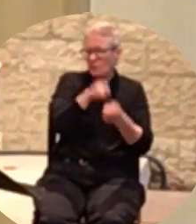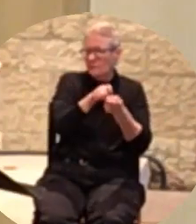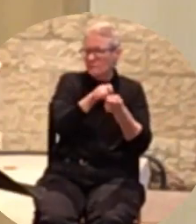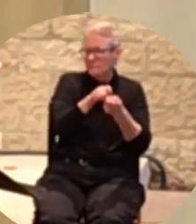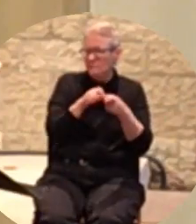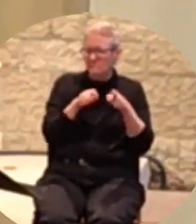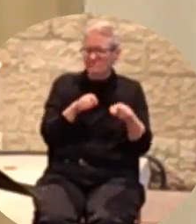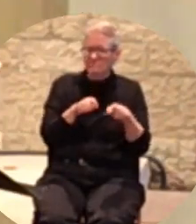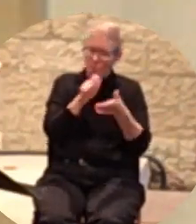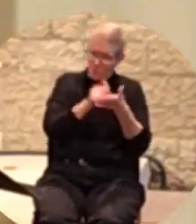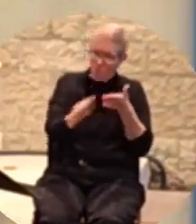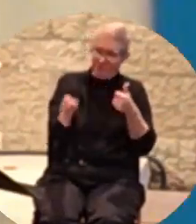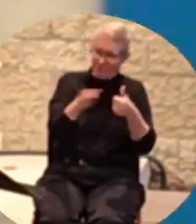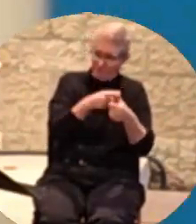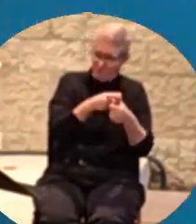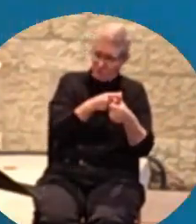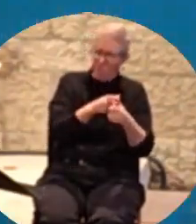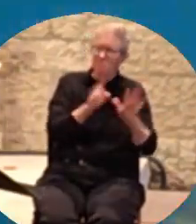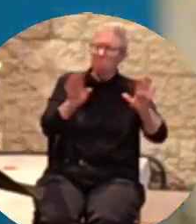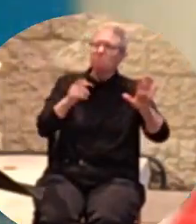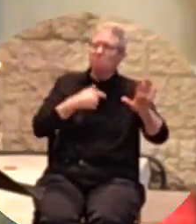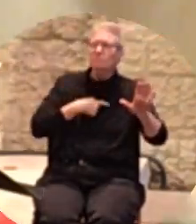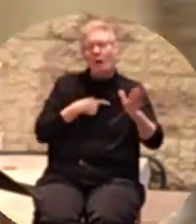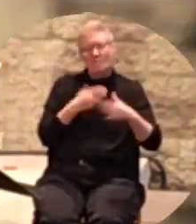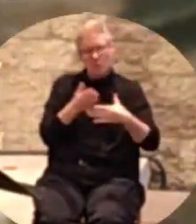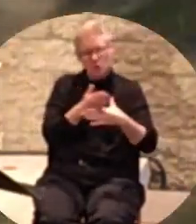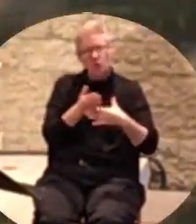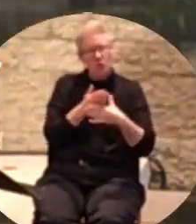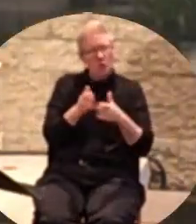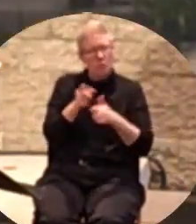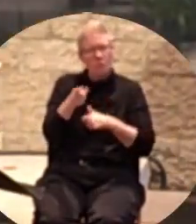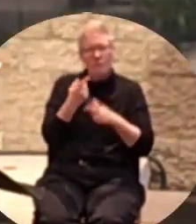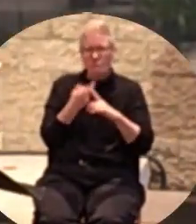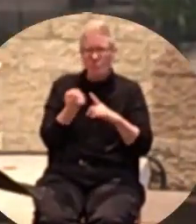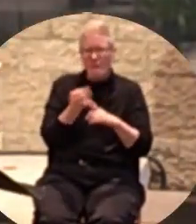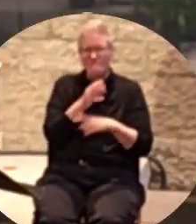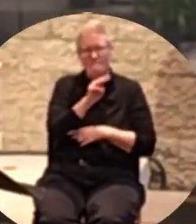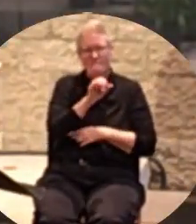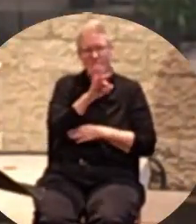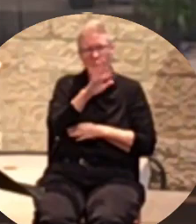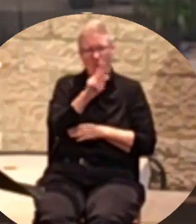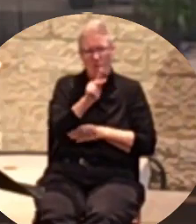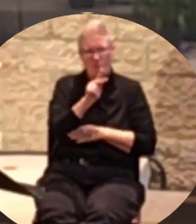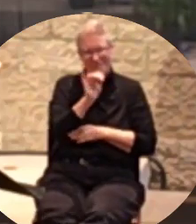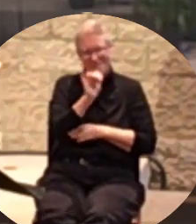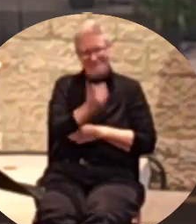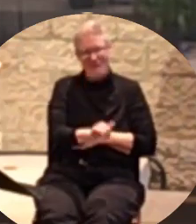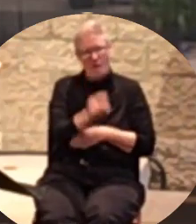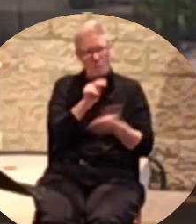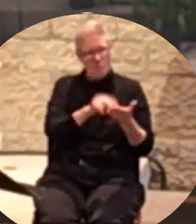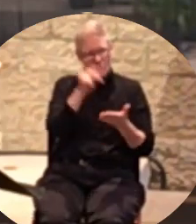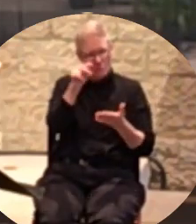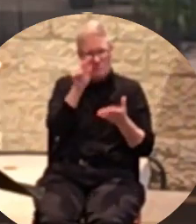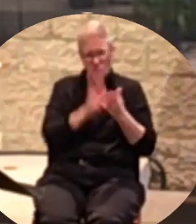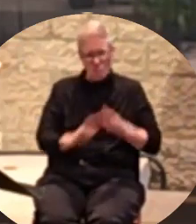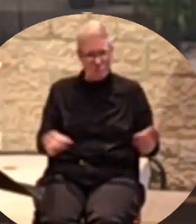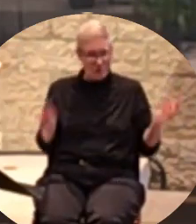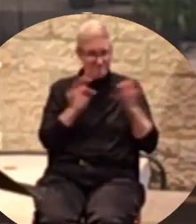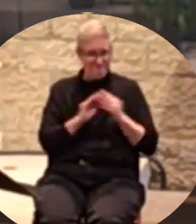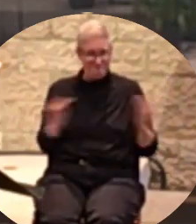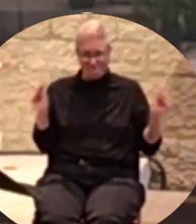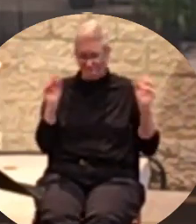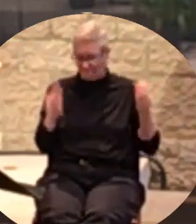first, and so I'm going to share with you from Mark this morning the resurrection story. The resurrection